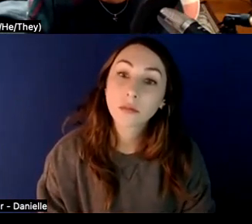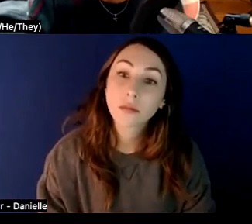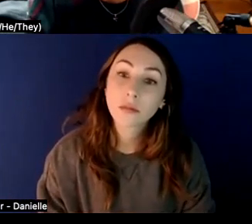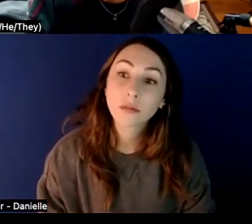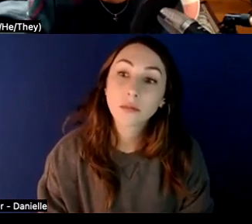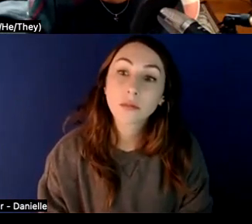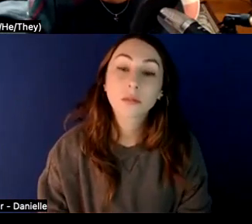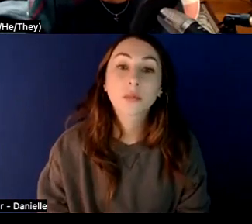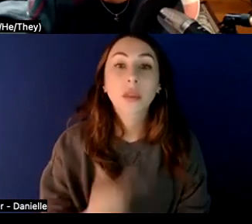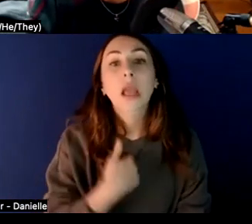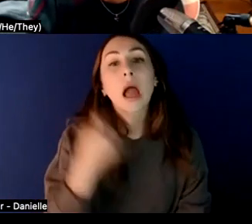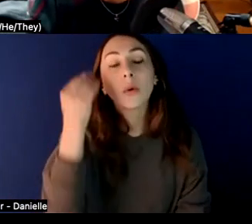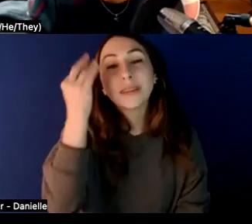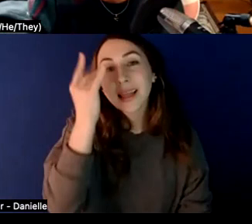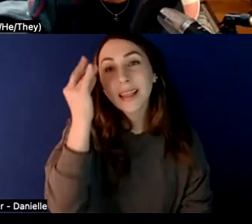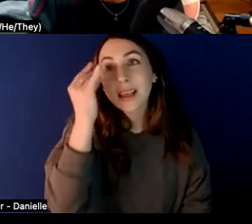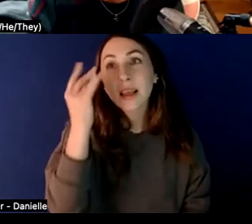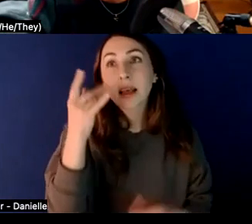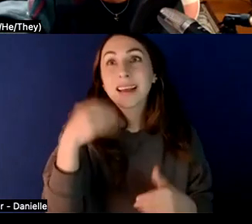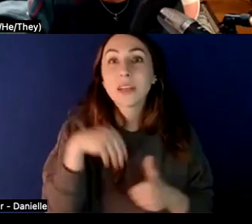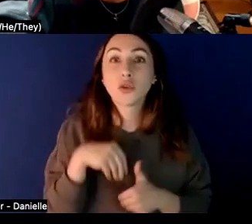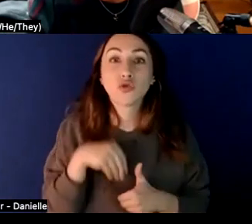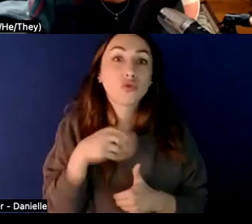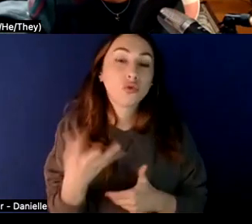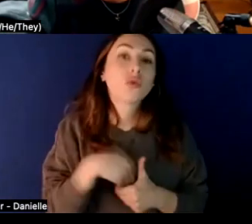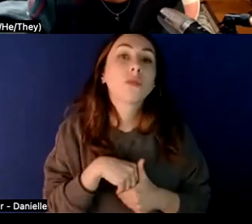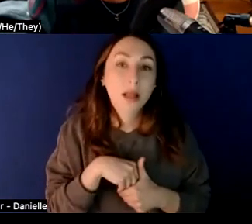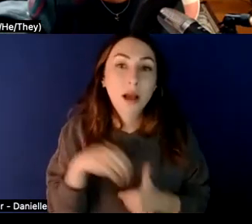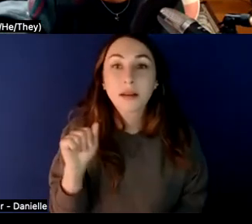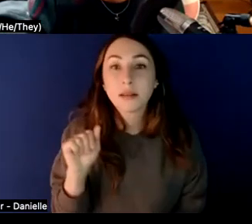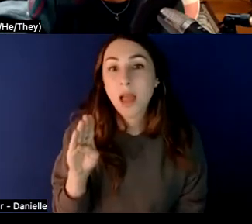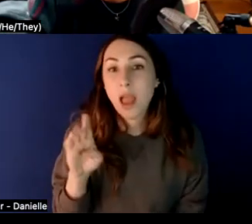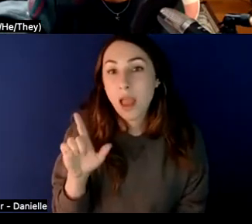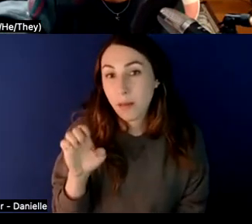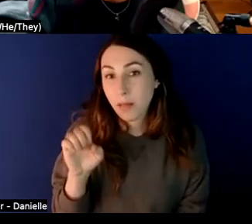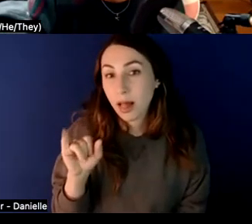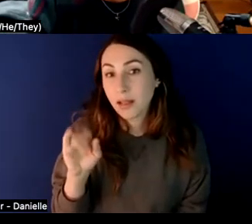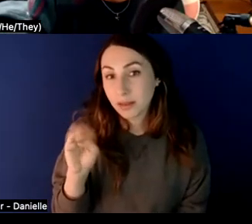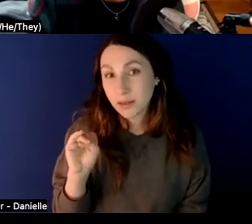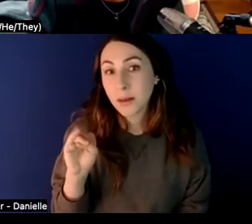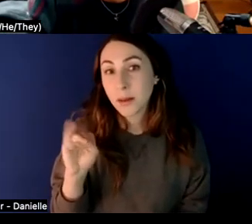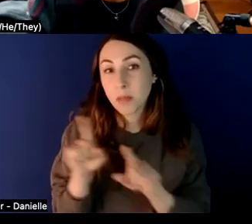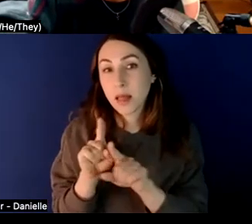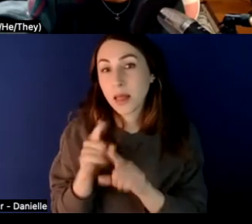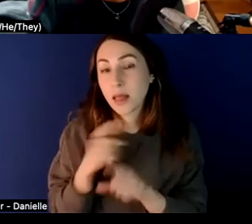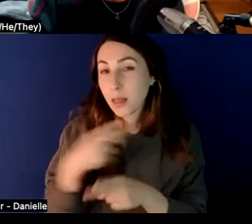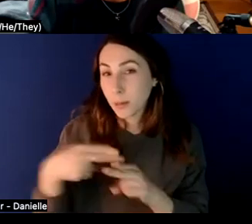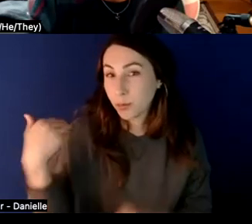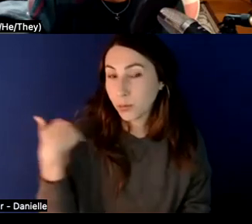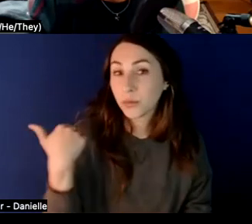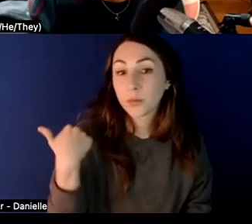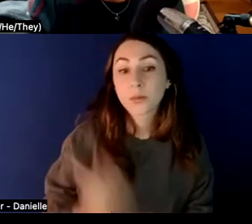what came up for me was internalized ableism as I go back to what I was talking about